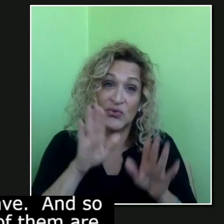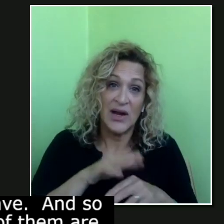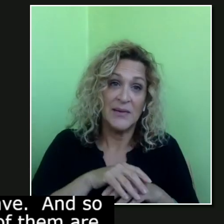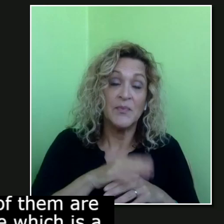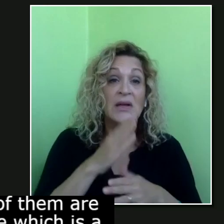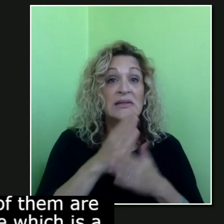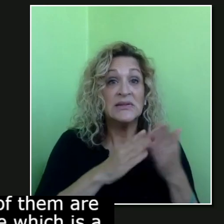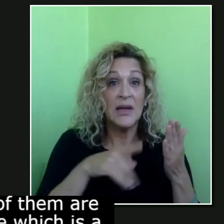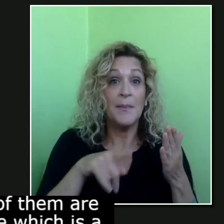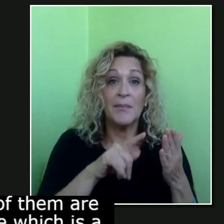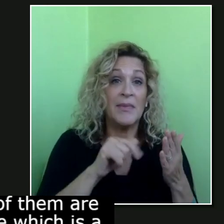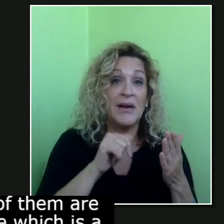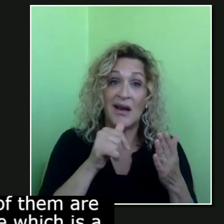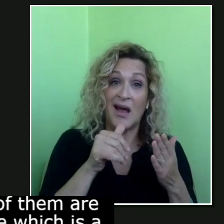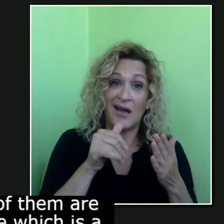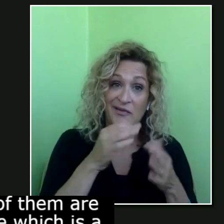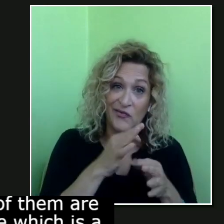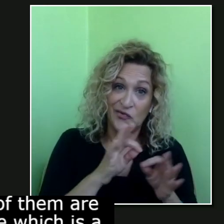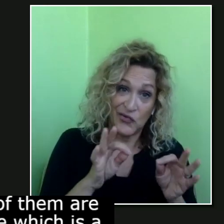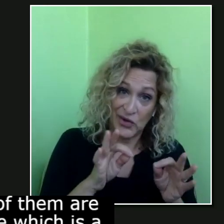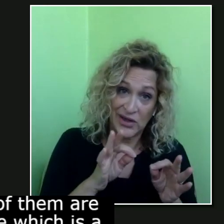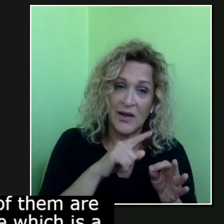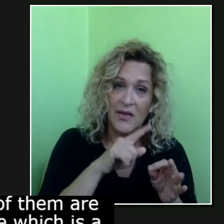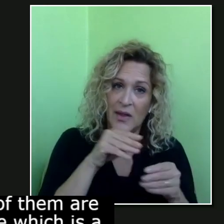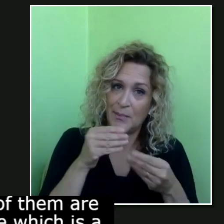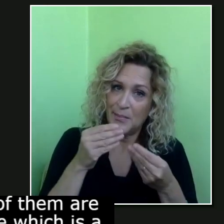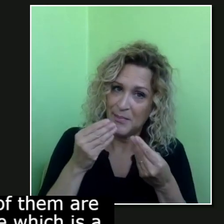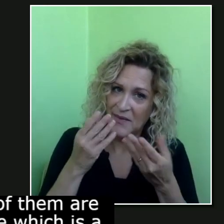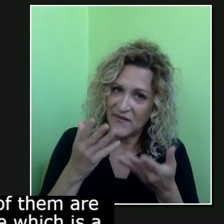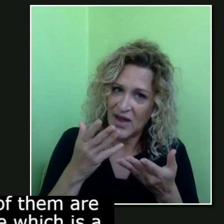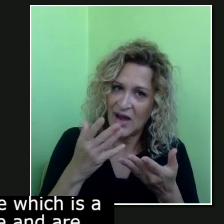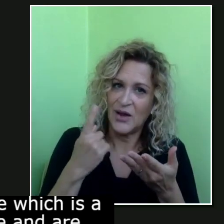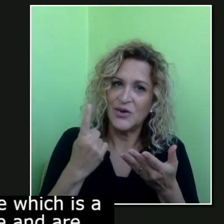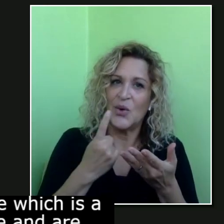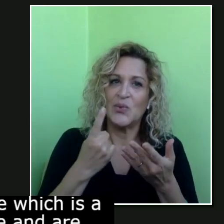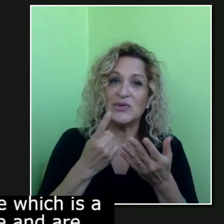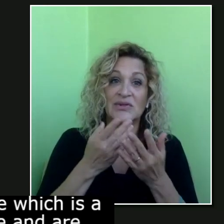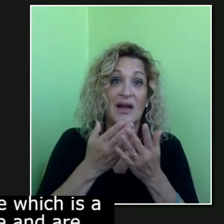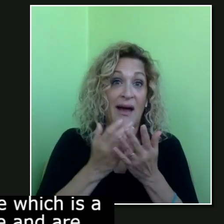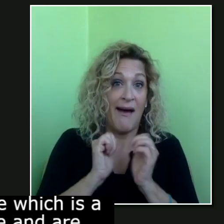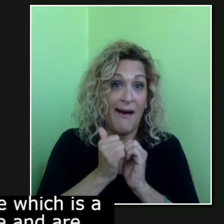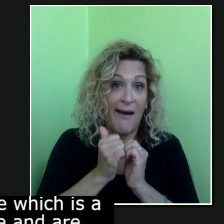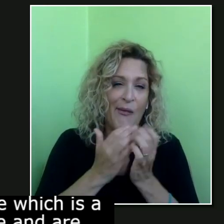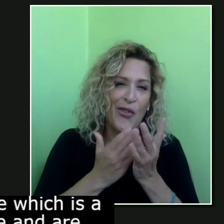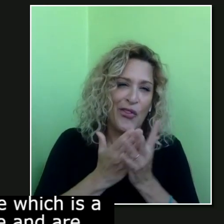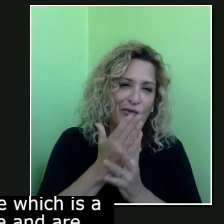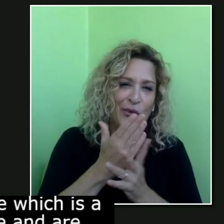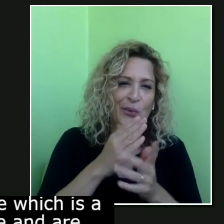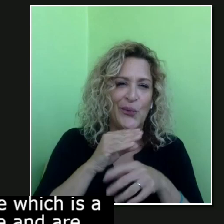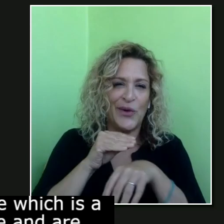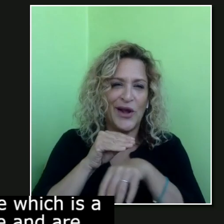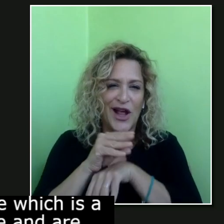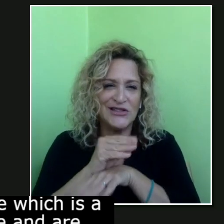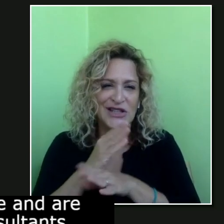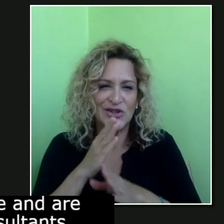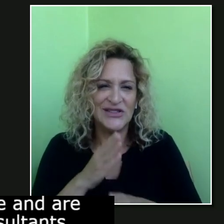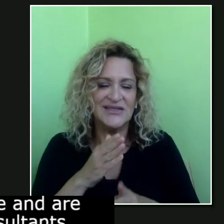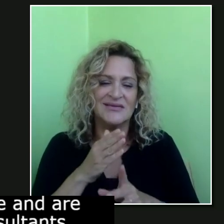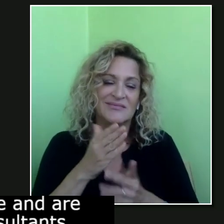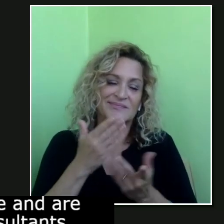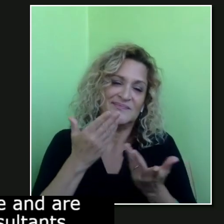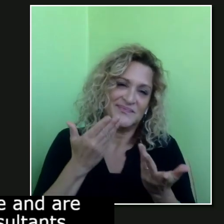and that are provided by consultants, because there are always consultants. And some of those are quite good as well.